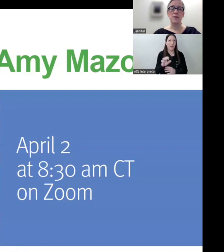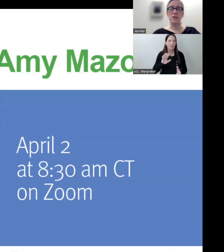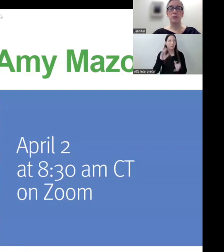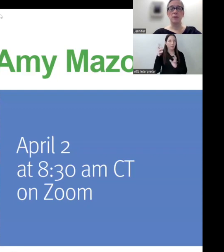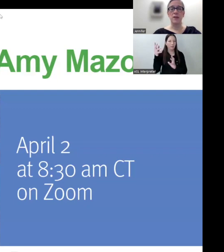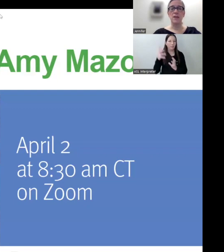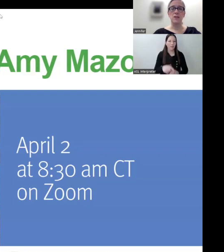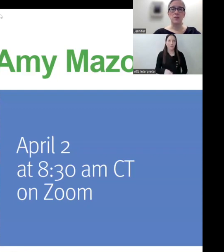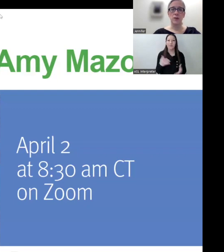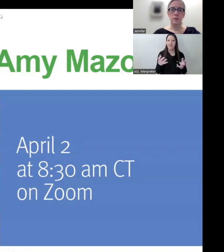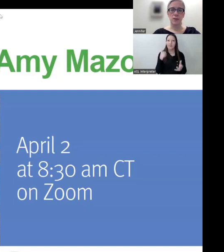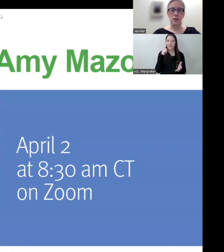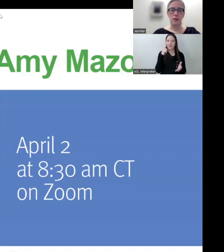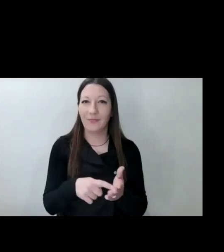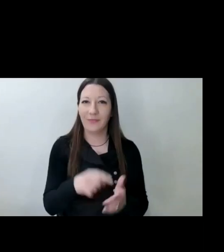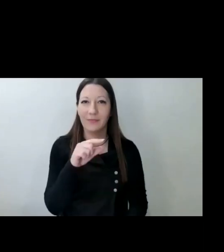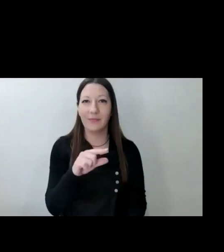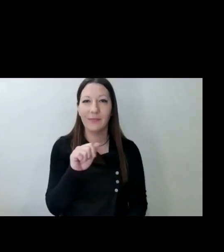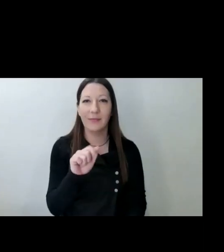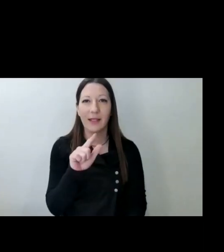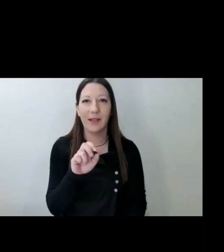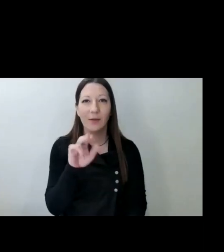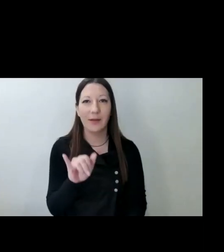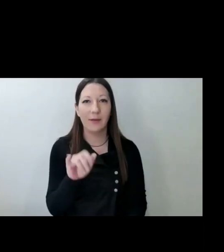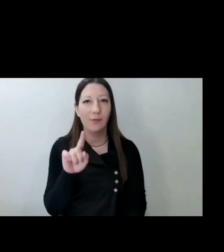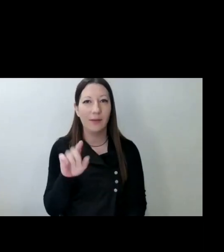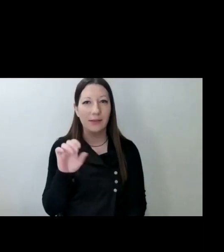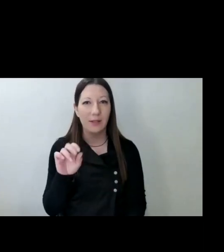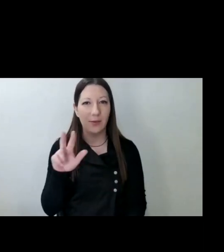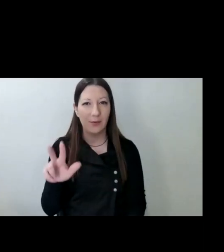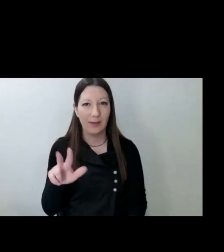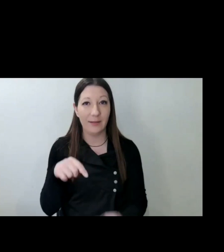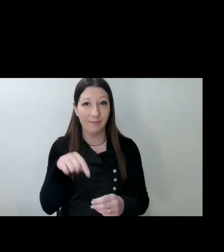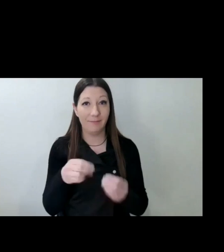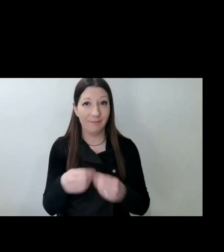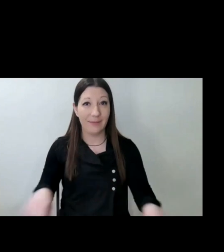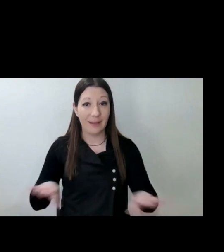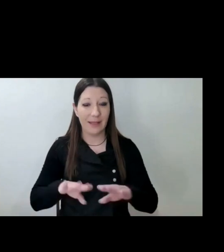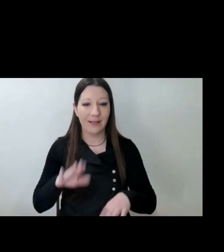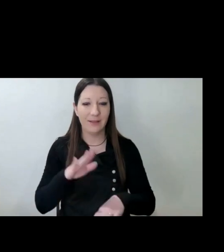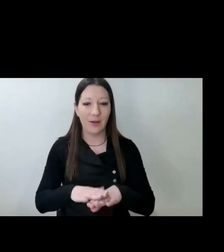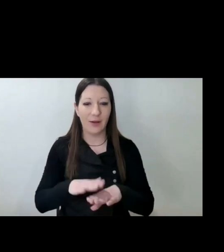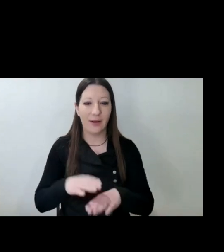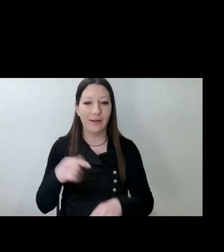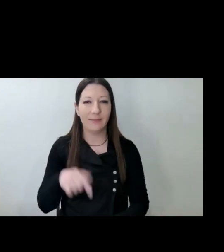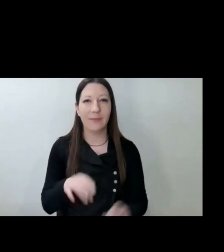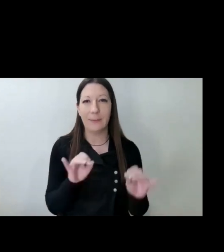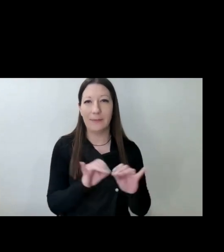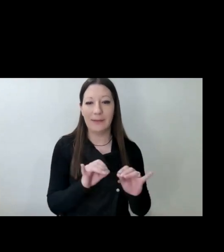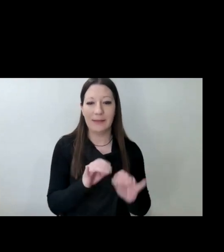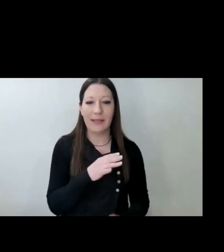Gallery 1CO3 is on Treaty 1 territory, the heartland of the Red River Métis, and the ancestral lands of the